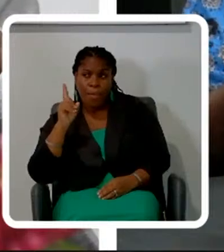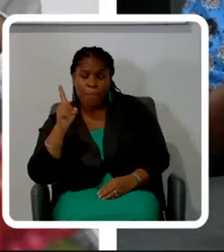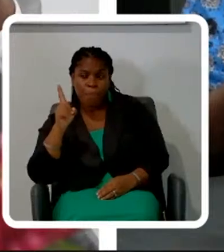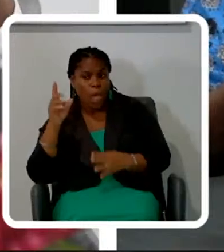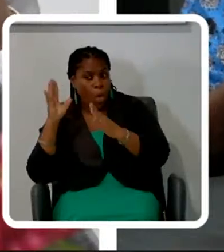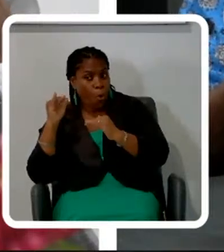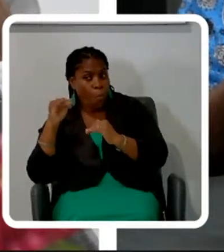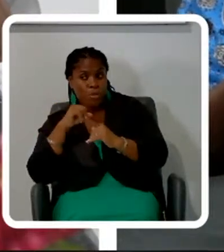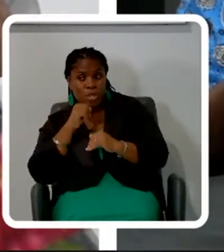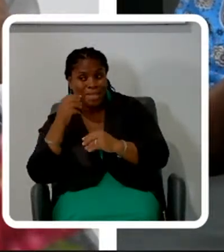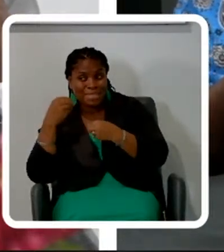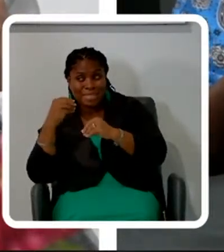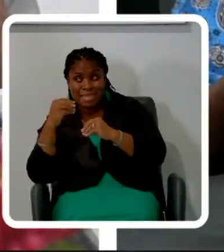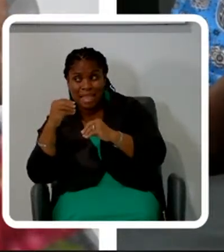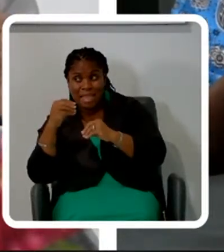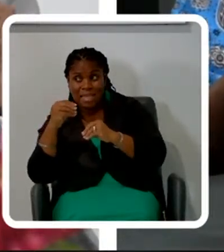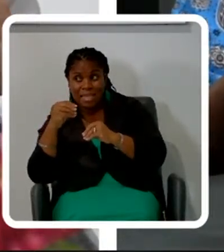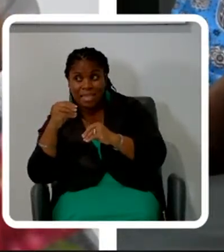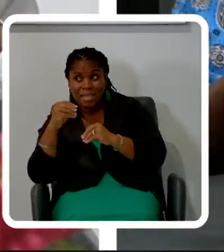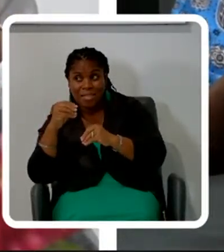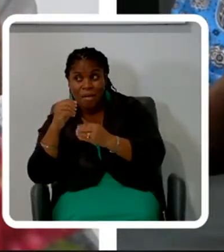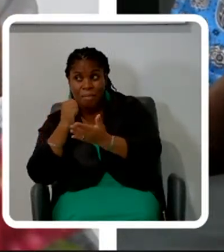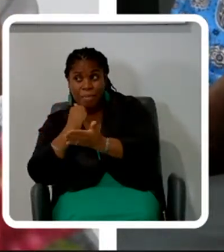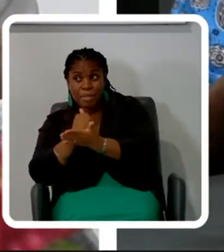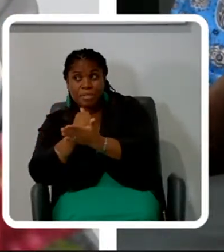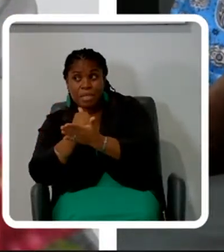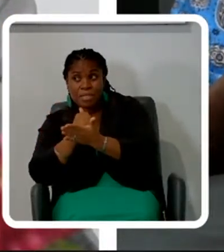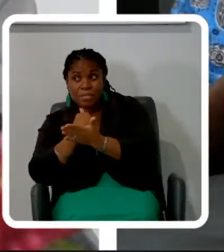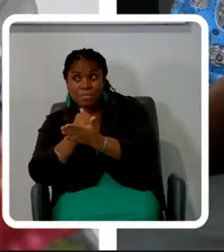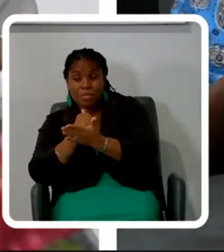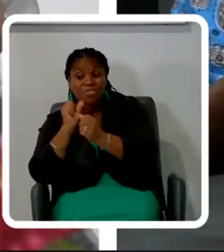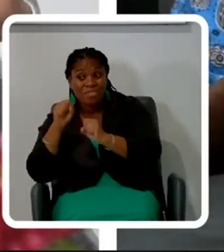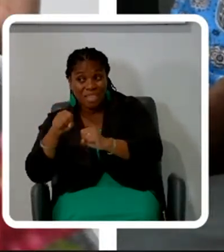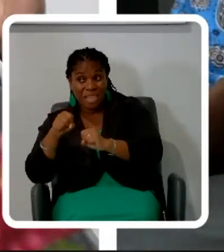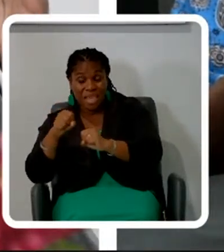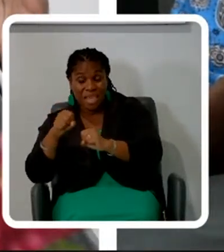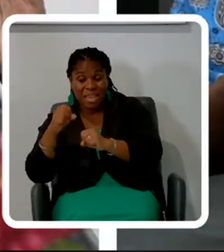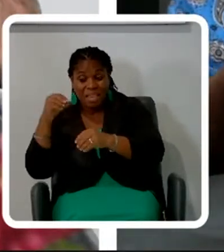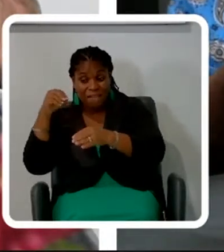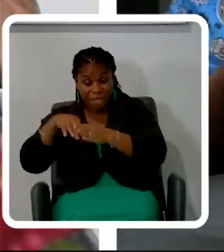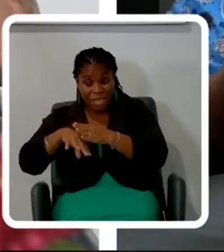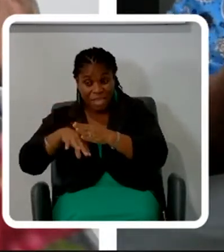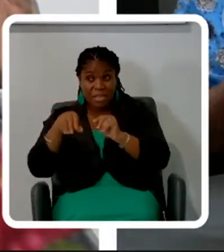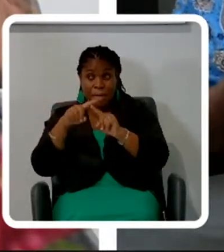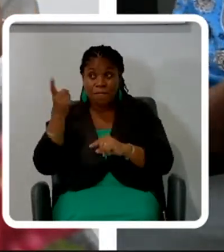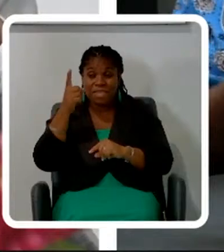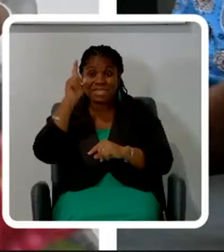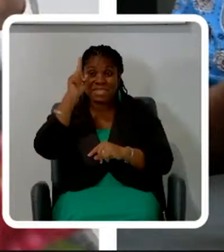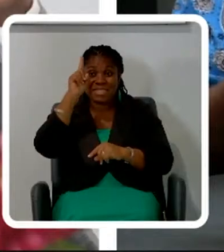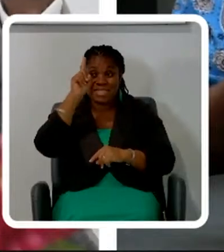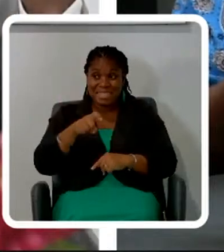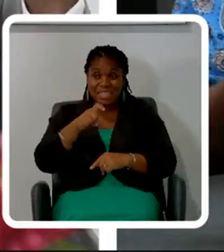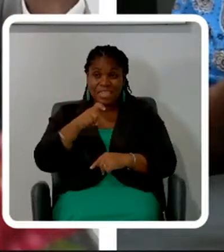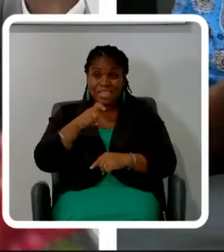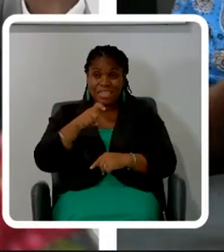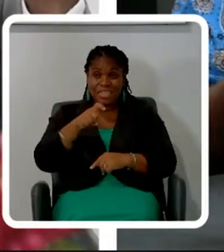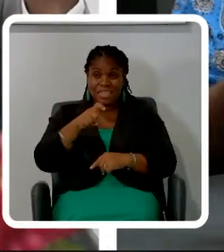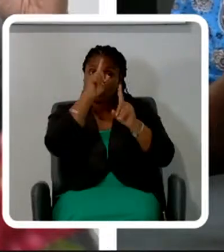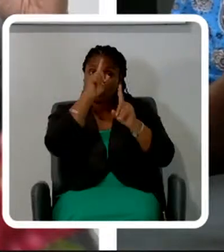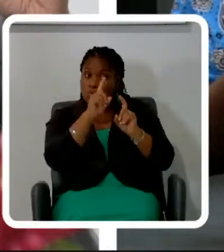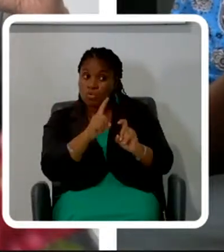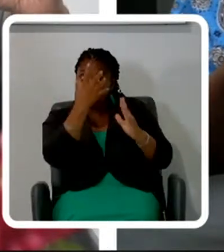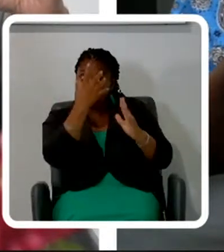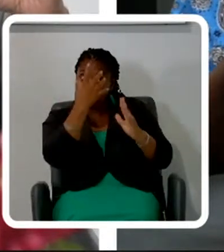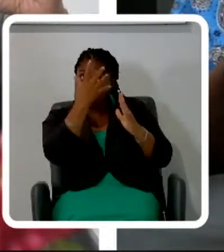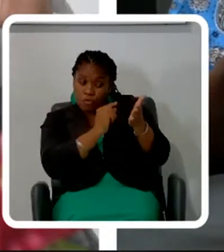have access to the citizenship, but you have to go through a stringent process in order to access the citizenship. So I hope nobody is over there saying that they're